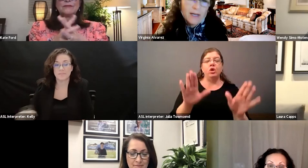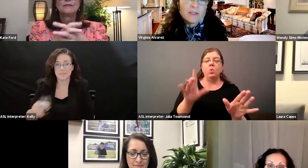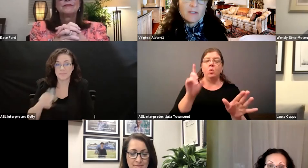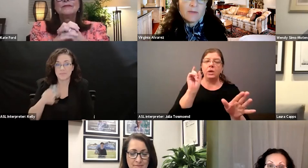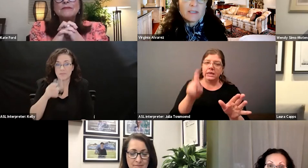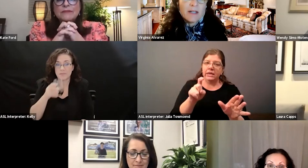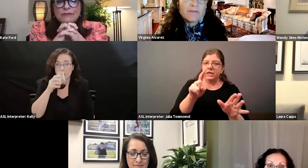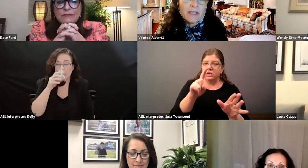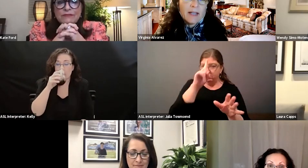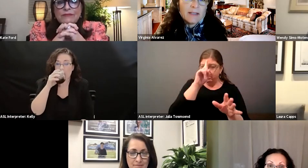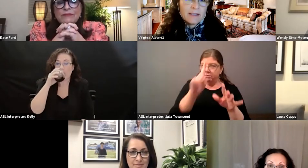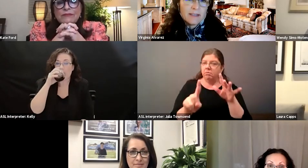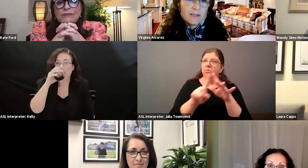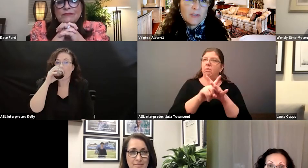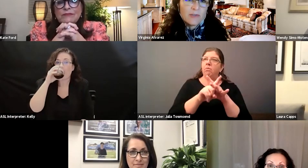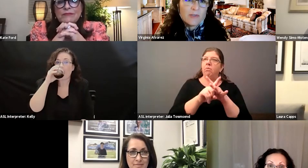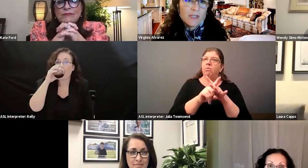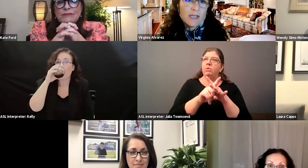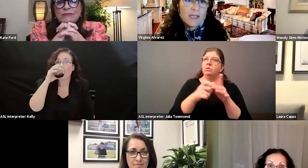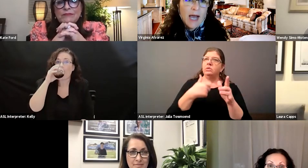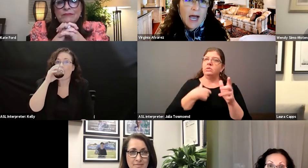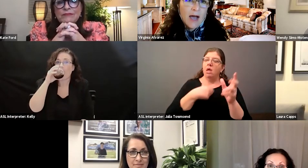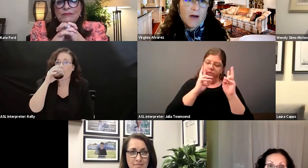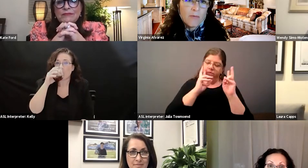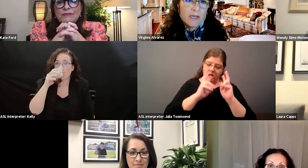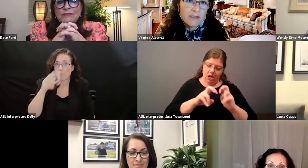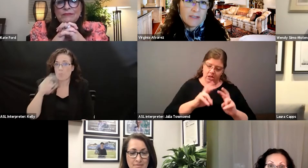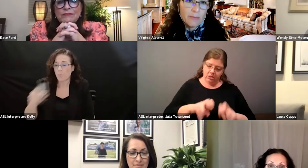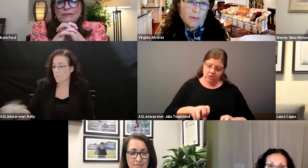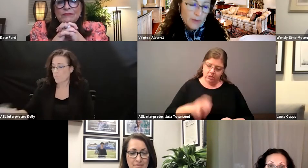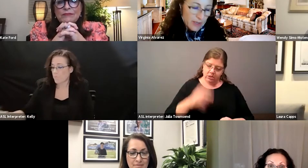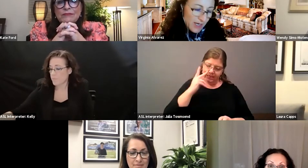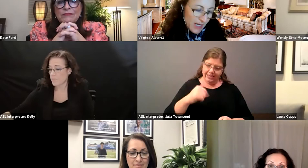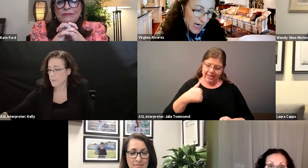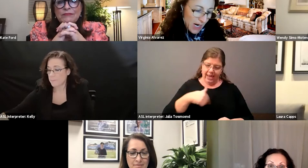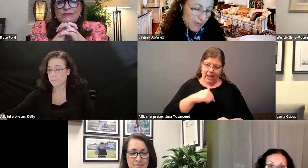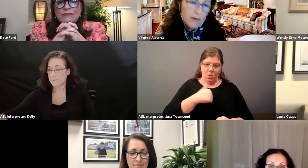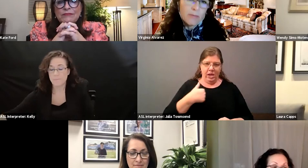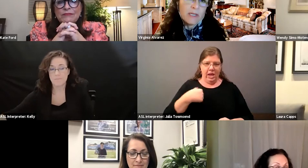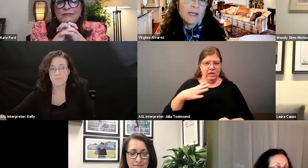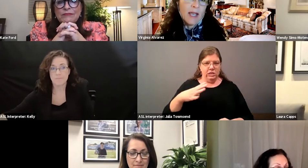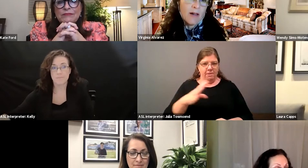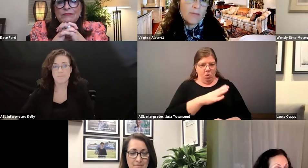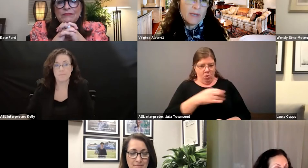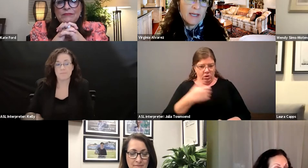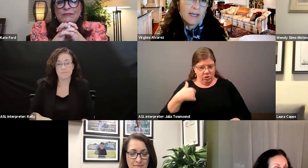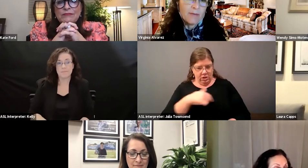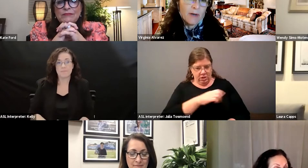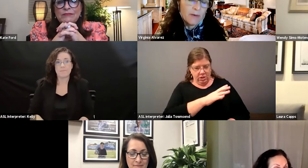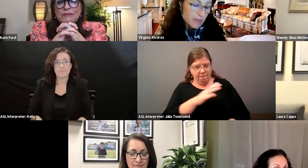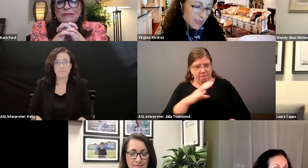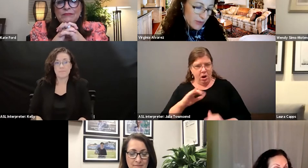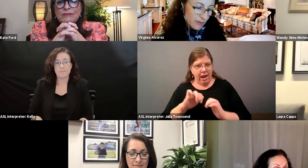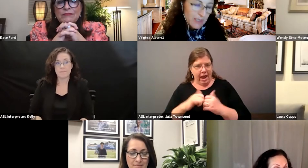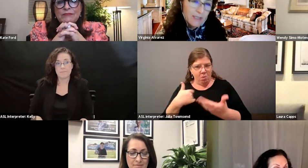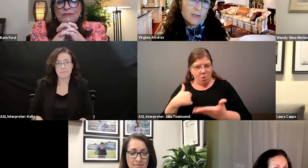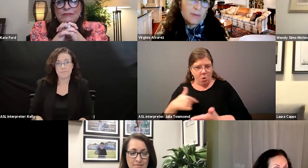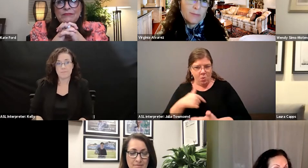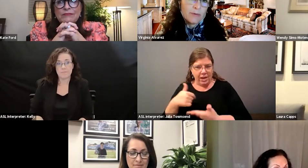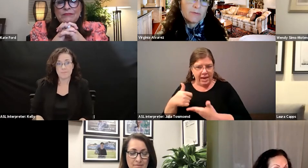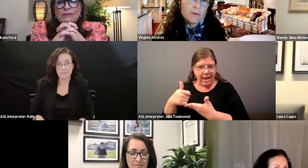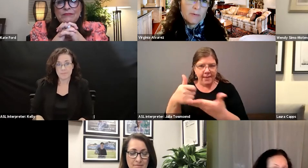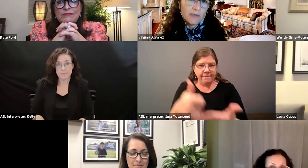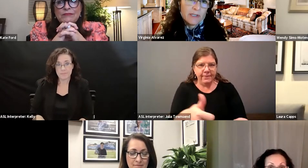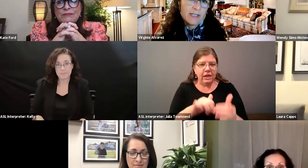keep in mind to do a self-analysis to see how we as a board how are we helping and what are we doing